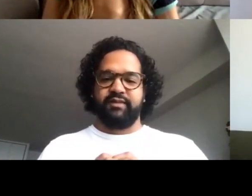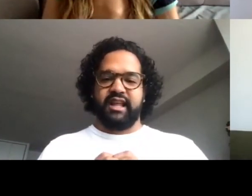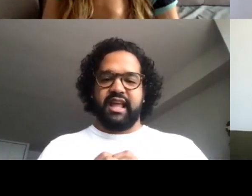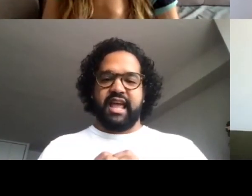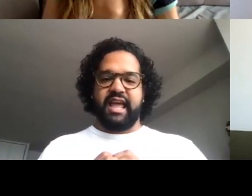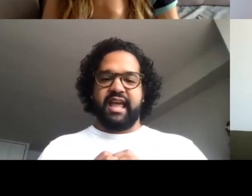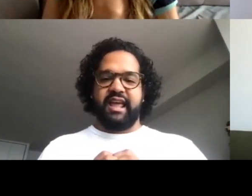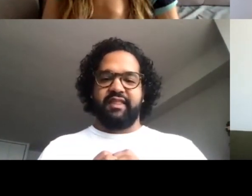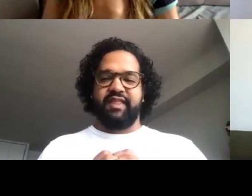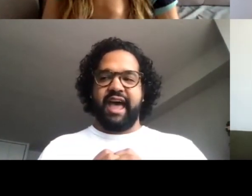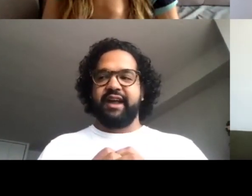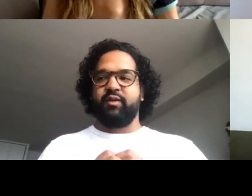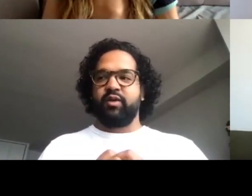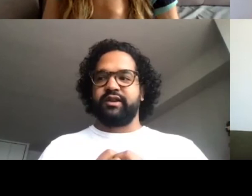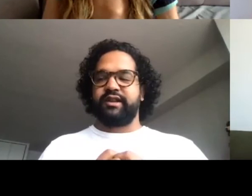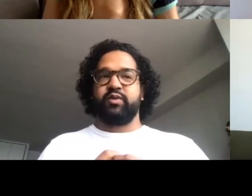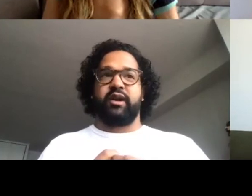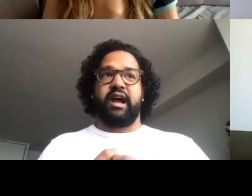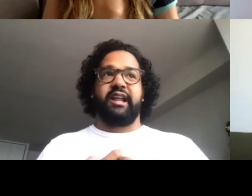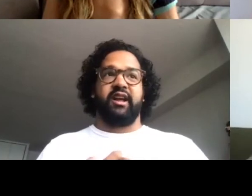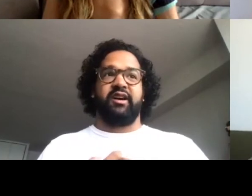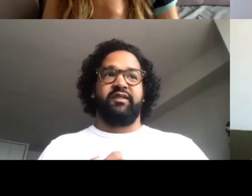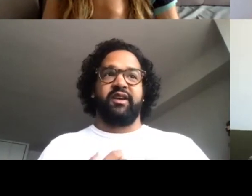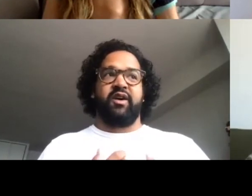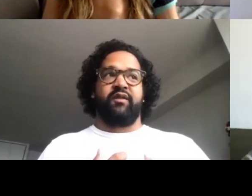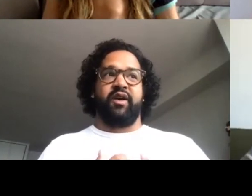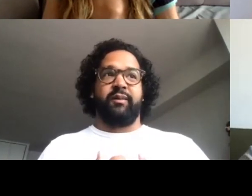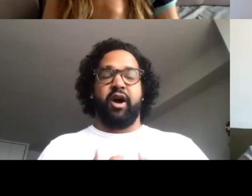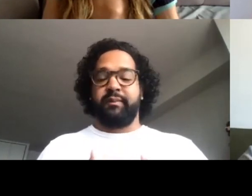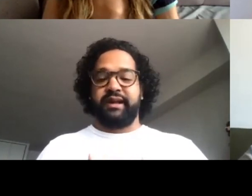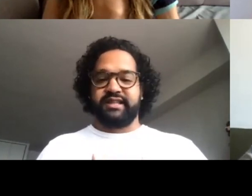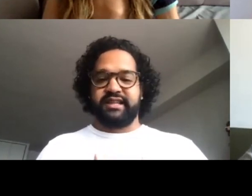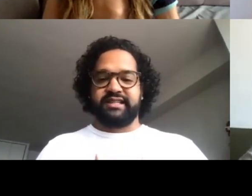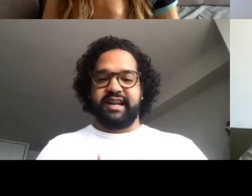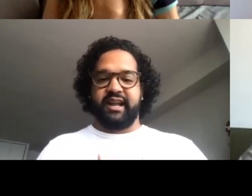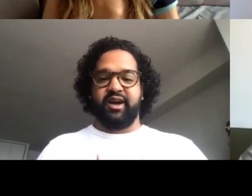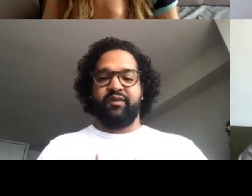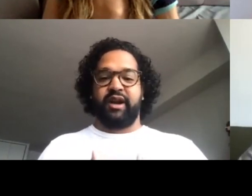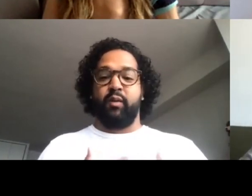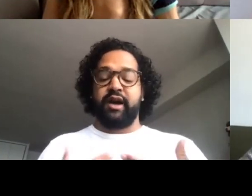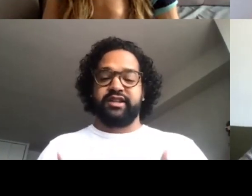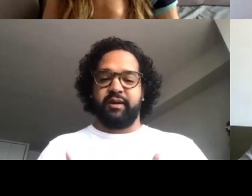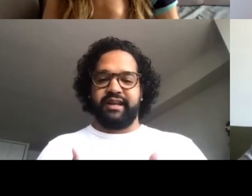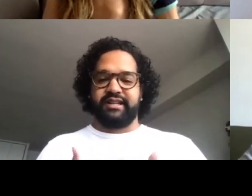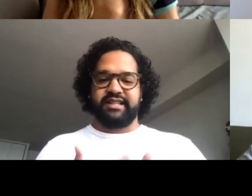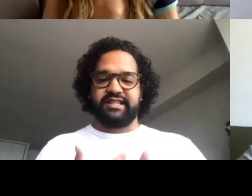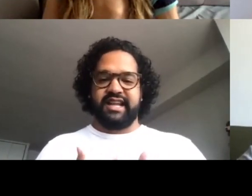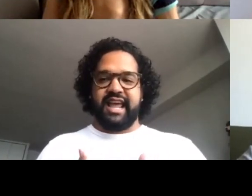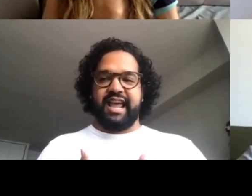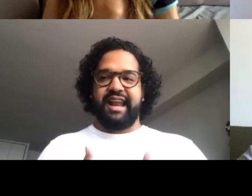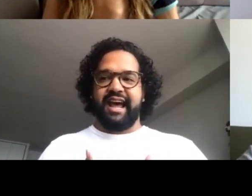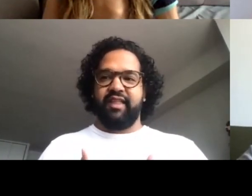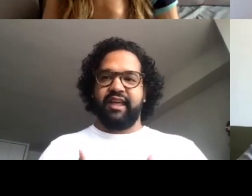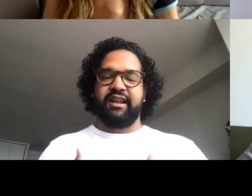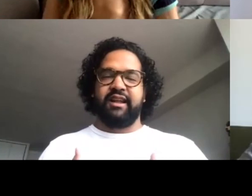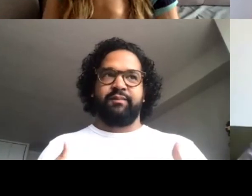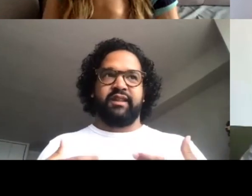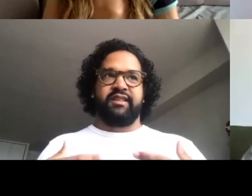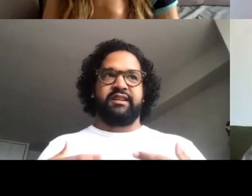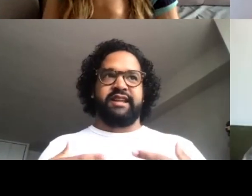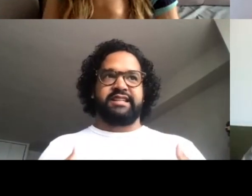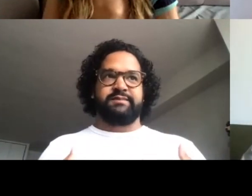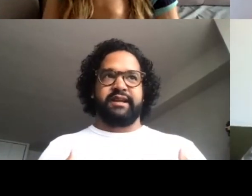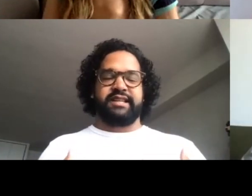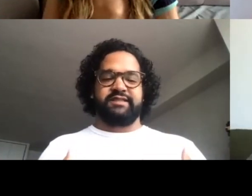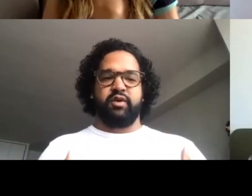vulnerability. And that's what I love from our pieces, and I love when I'm watching our pieces. And now that